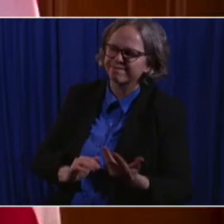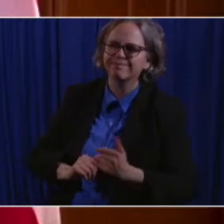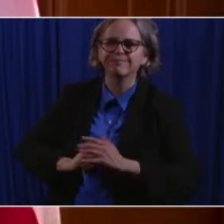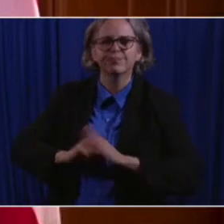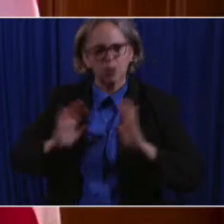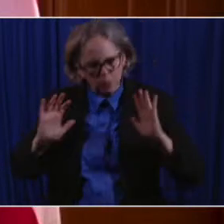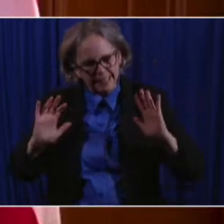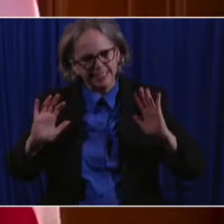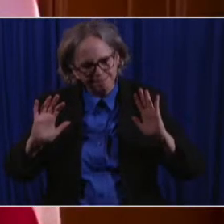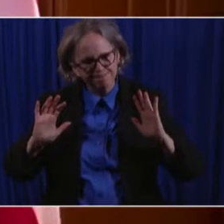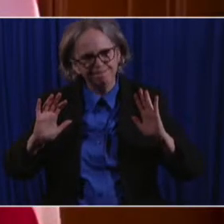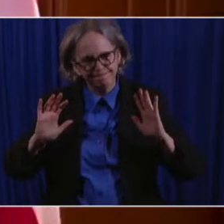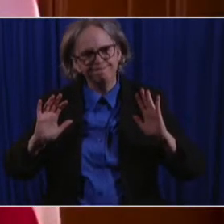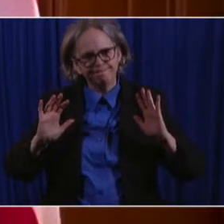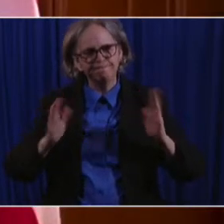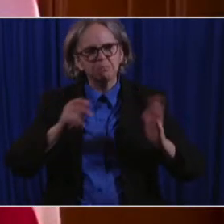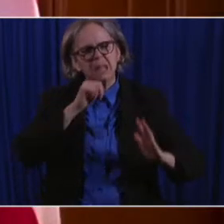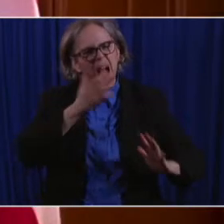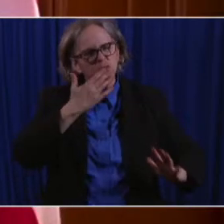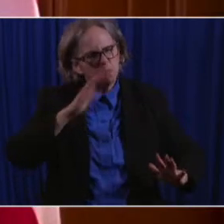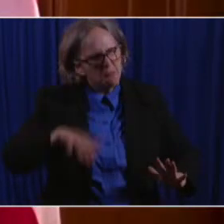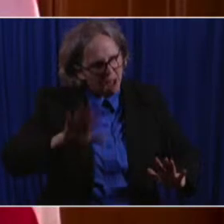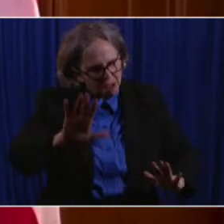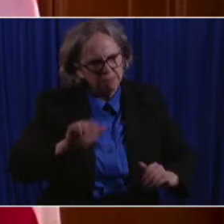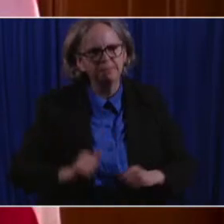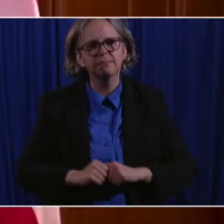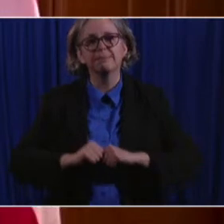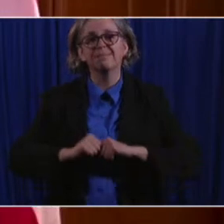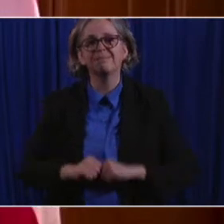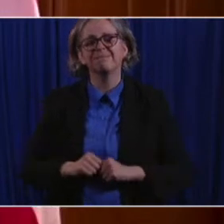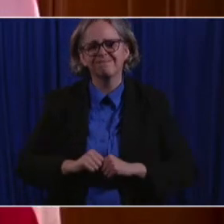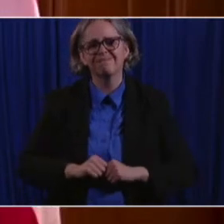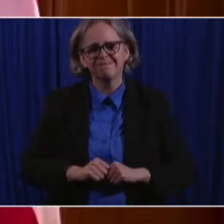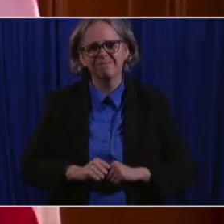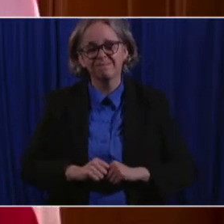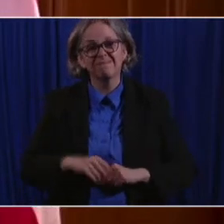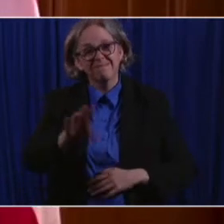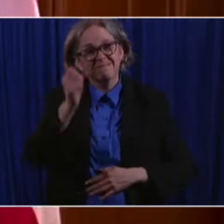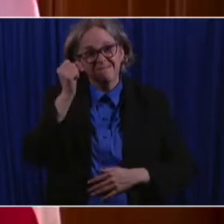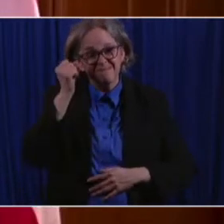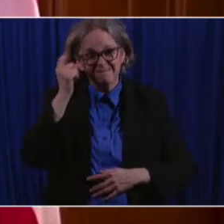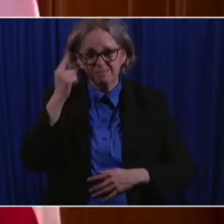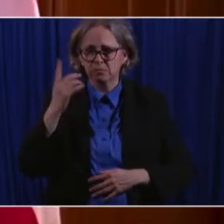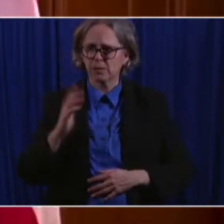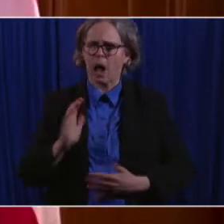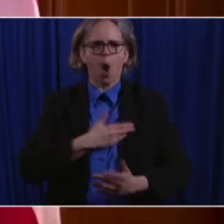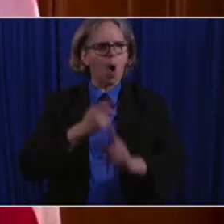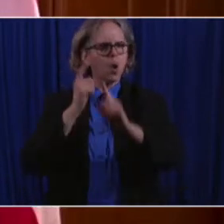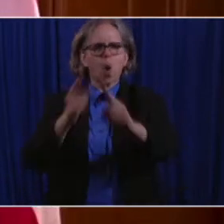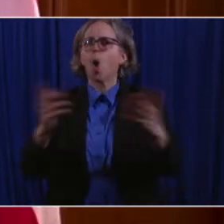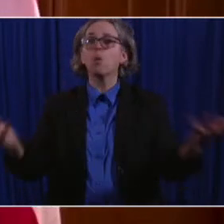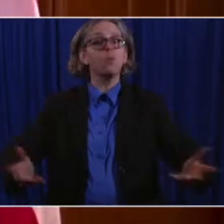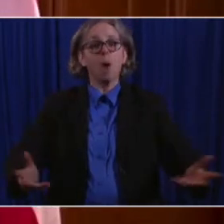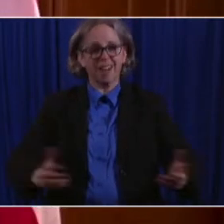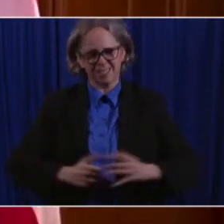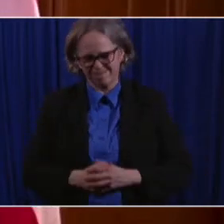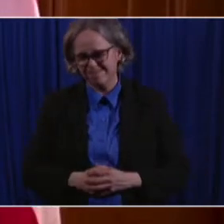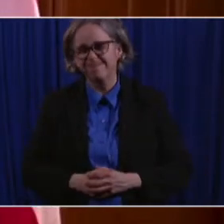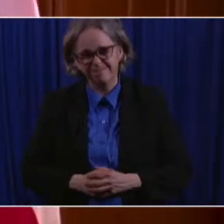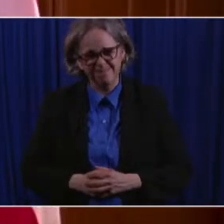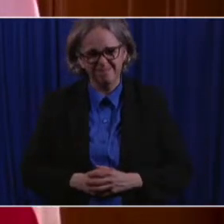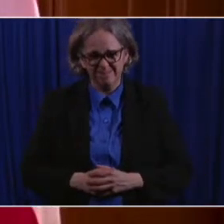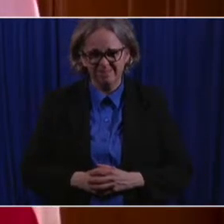fairly decent number. And what we want to make sure, though, as we move forward, now that we've gone through these homes 3